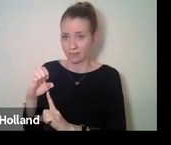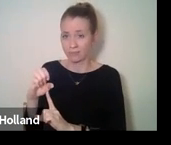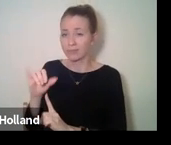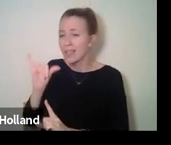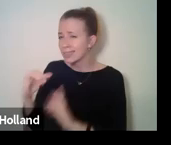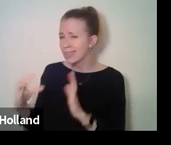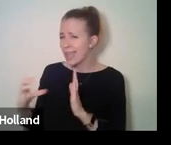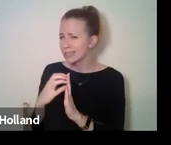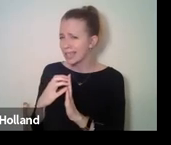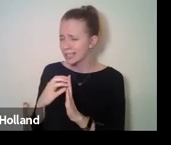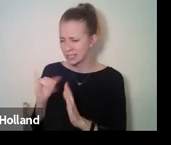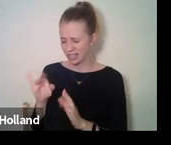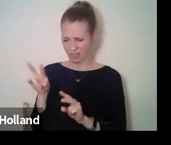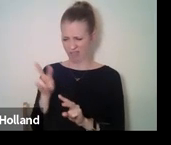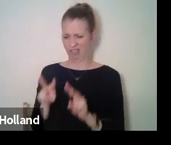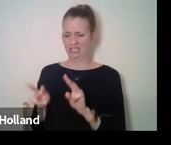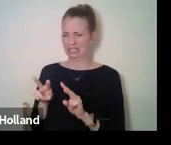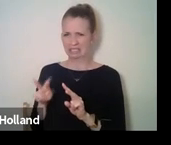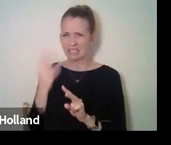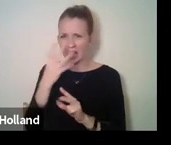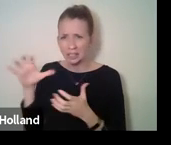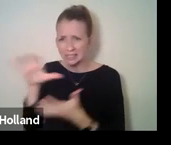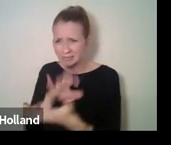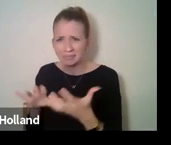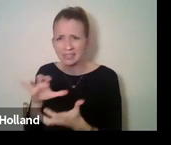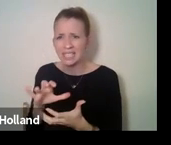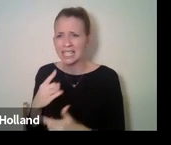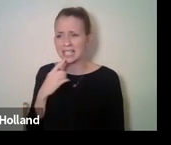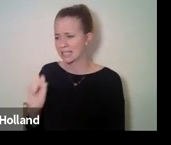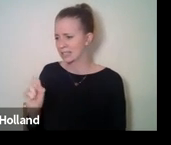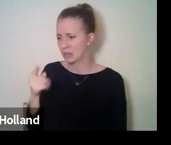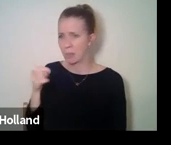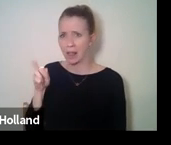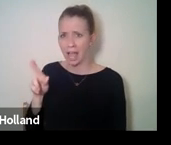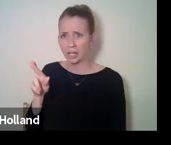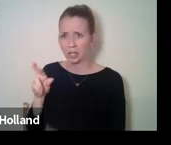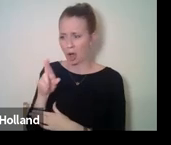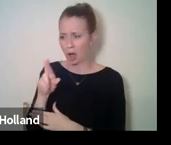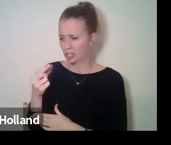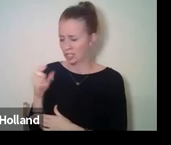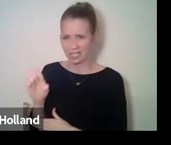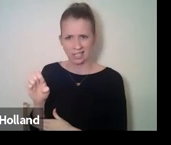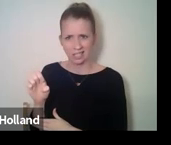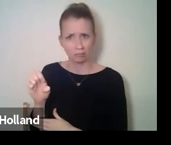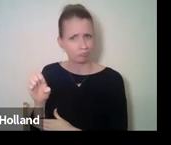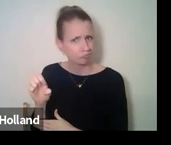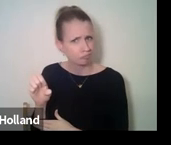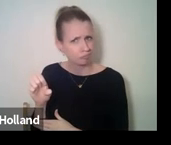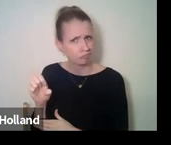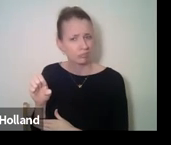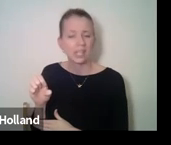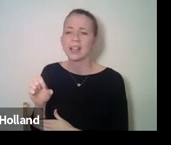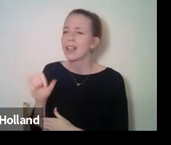look a little confusing because it says supplier Rochester Gas and Electric. What that means is that if